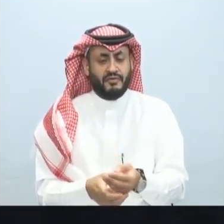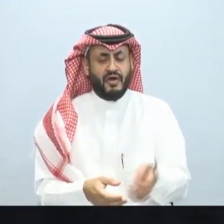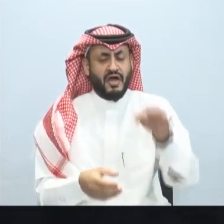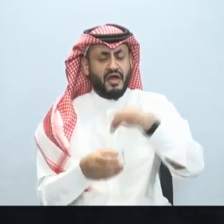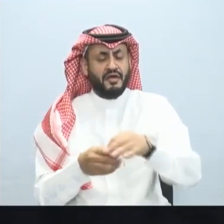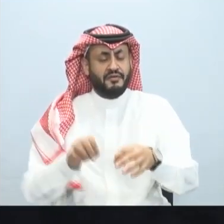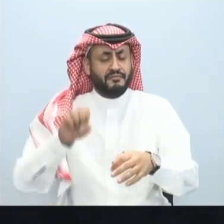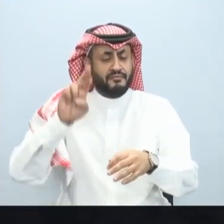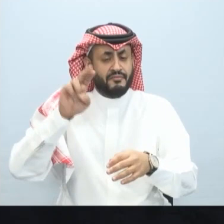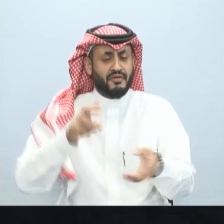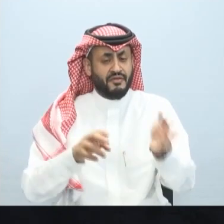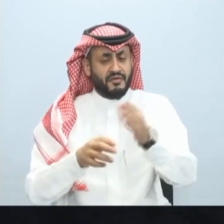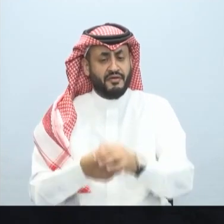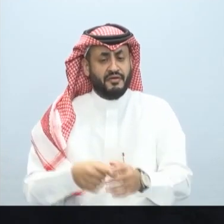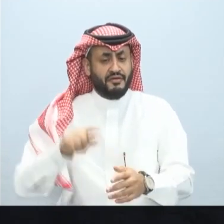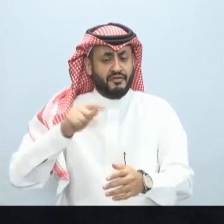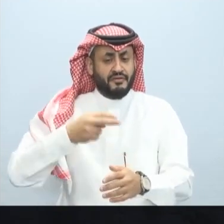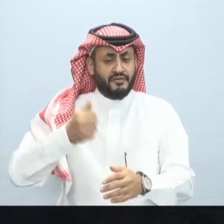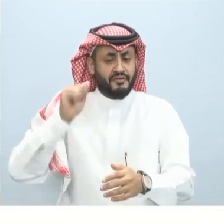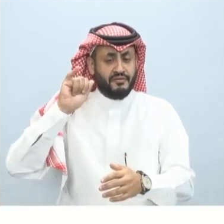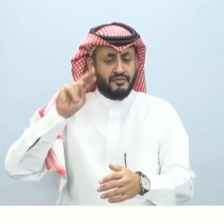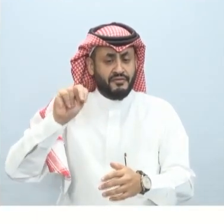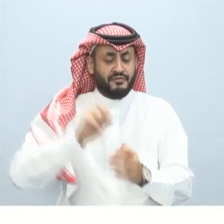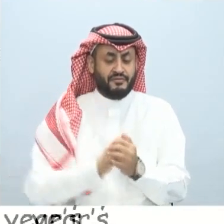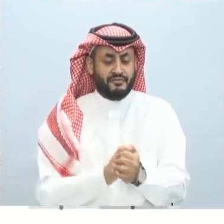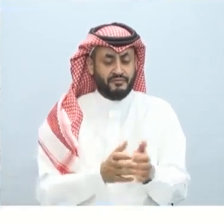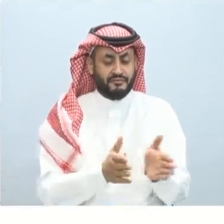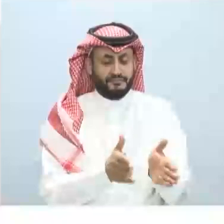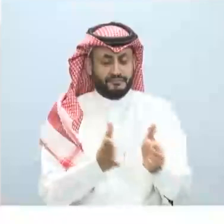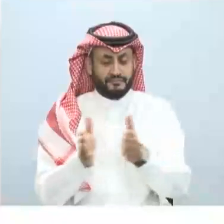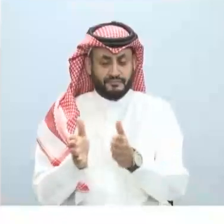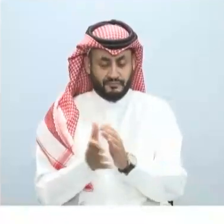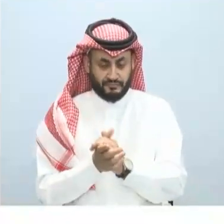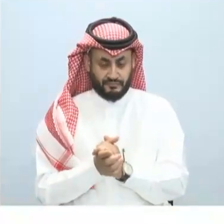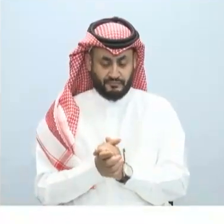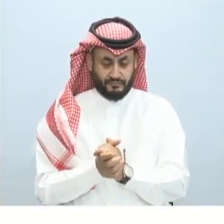and we are comparing between two. Moving on.